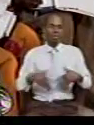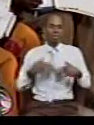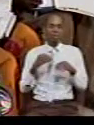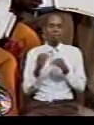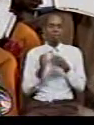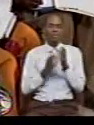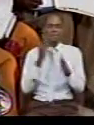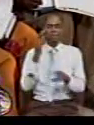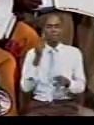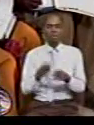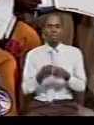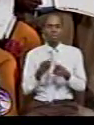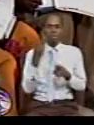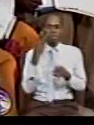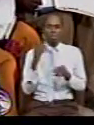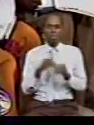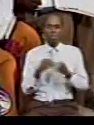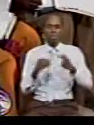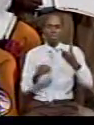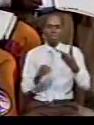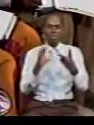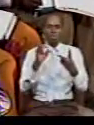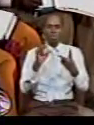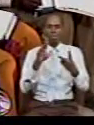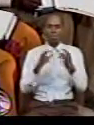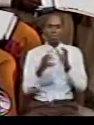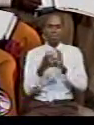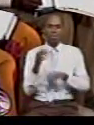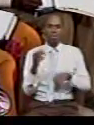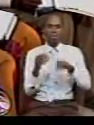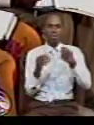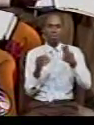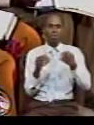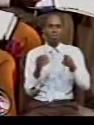Second Corinthians chapter 12.